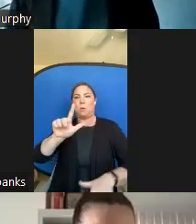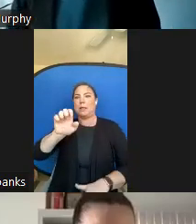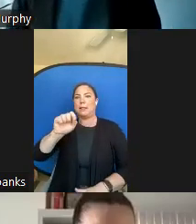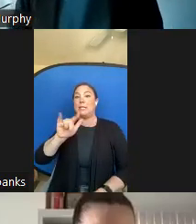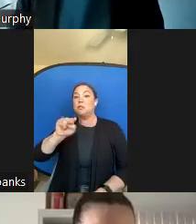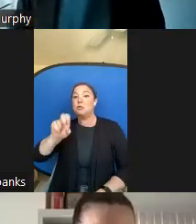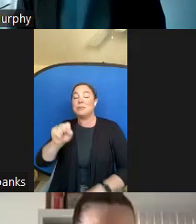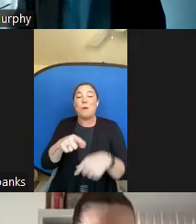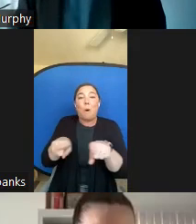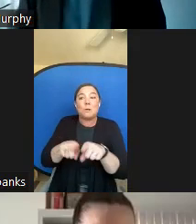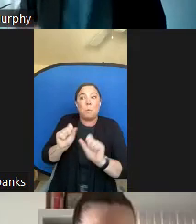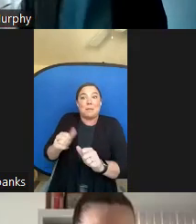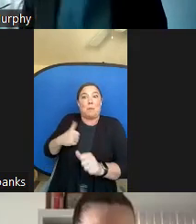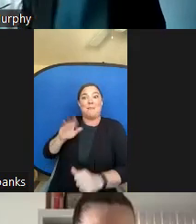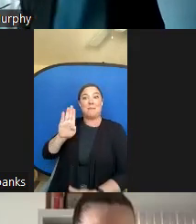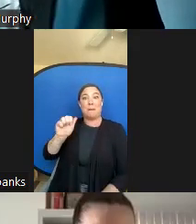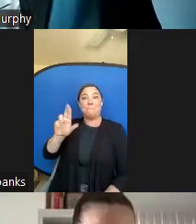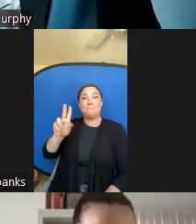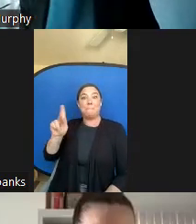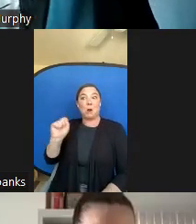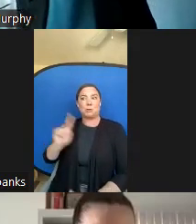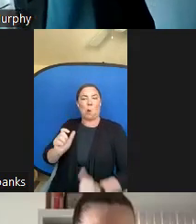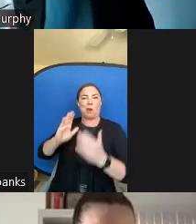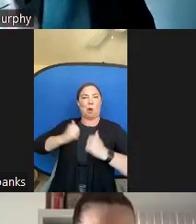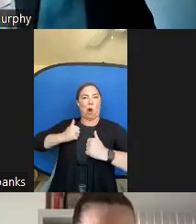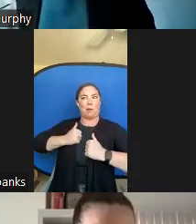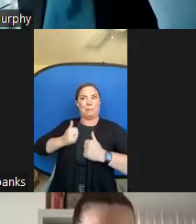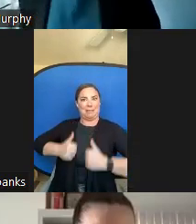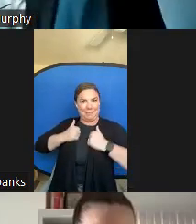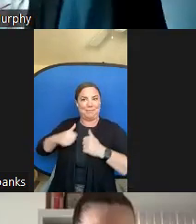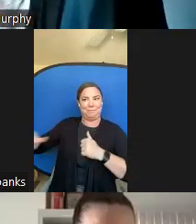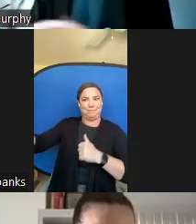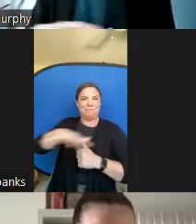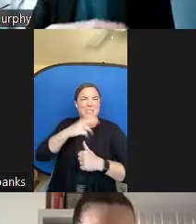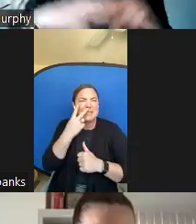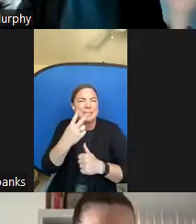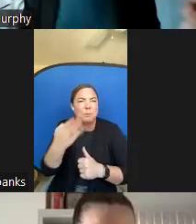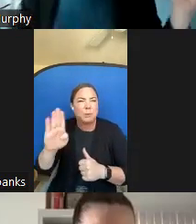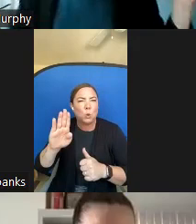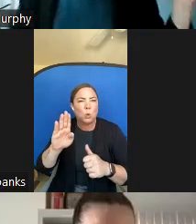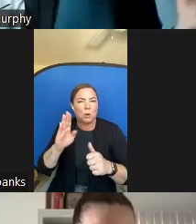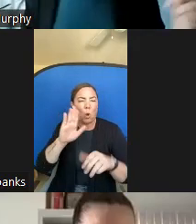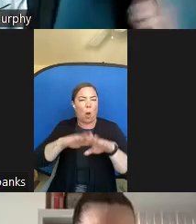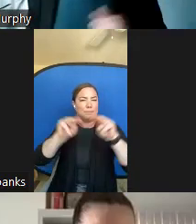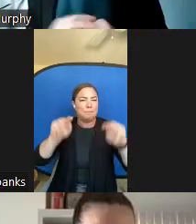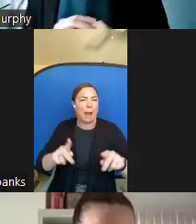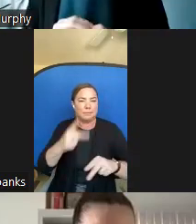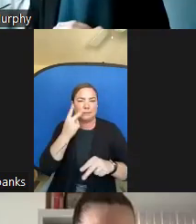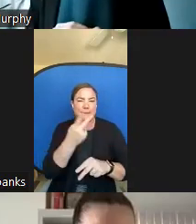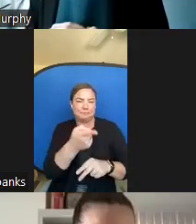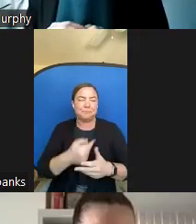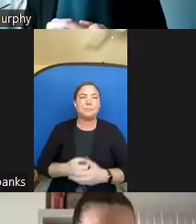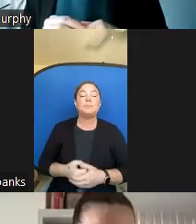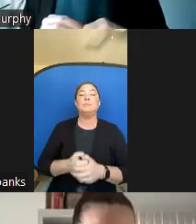site, which is highlighted in blue on the plan. So ceramic workshops could vary widely in size